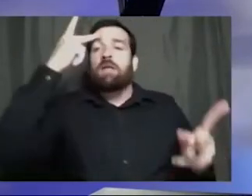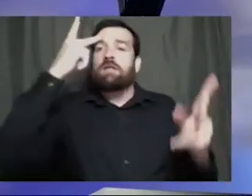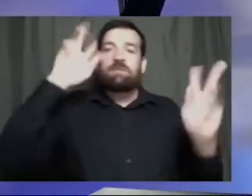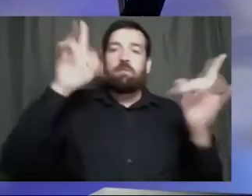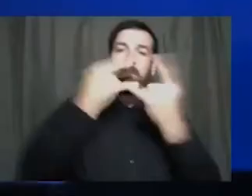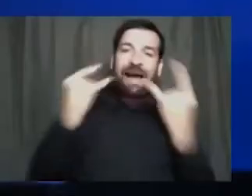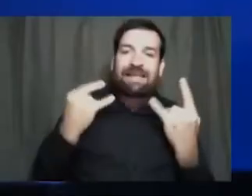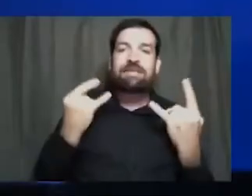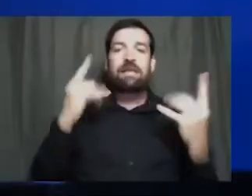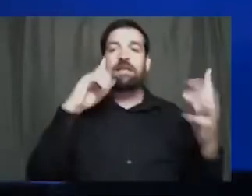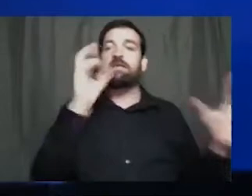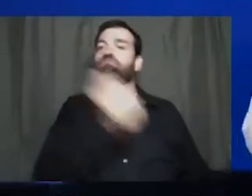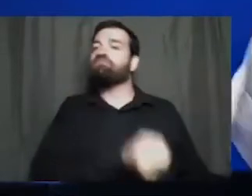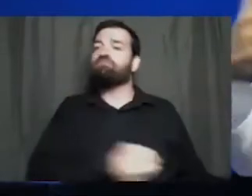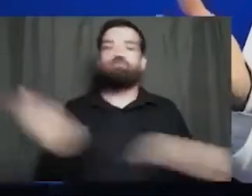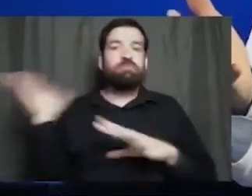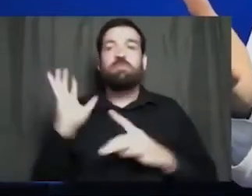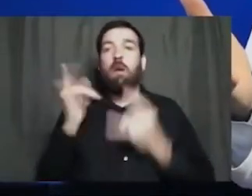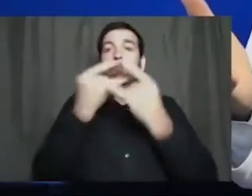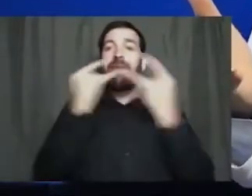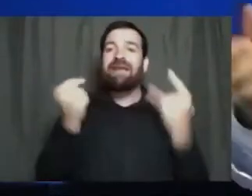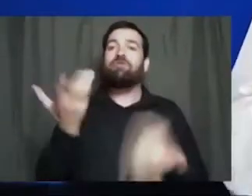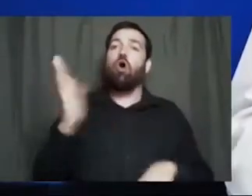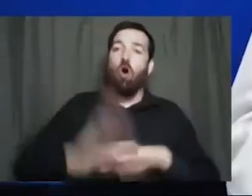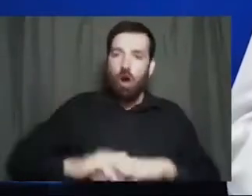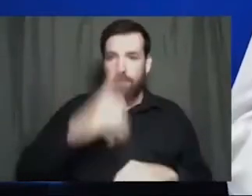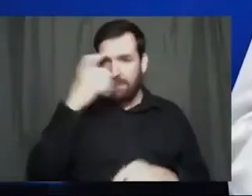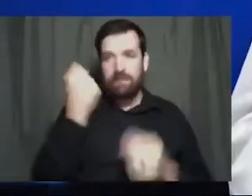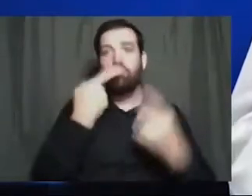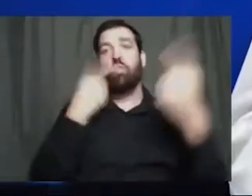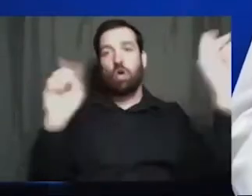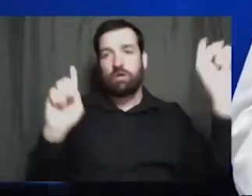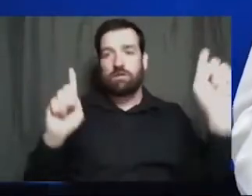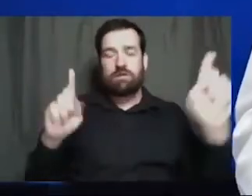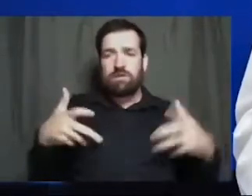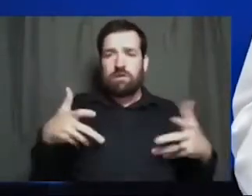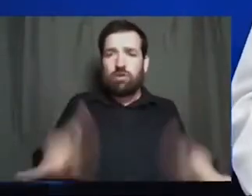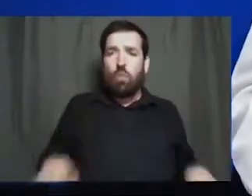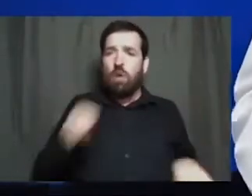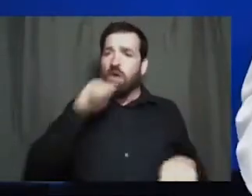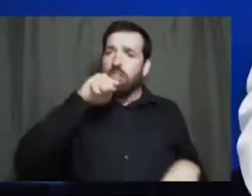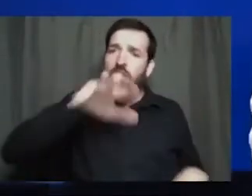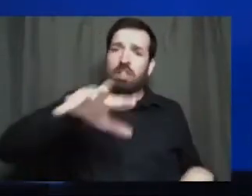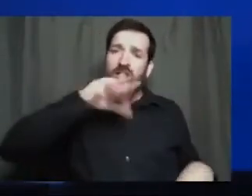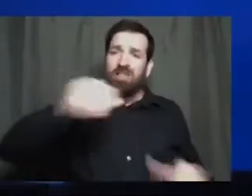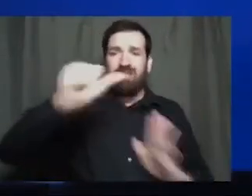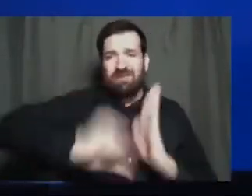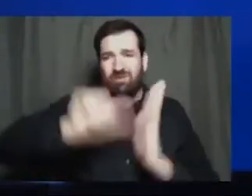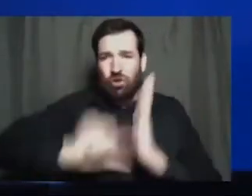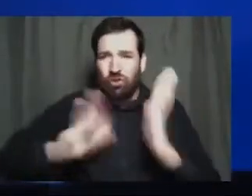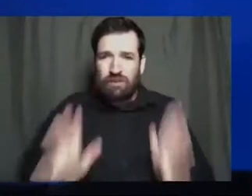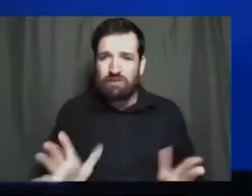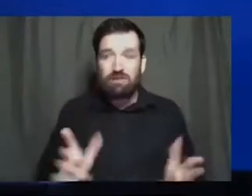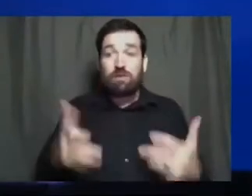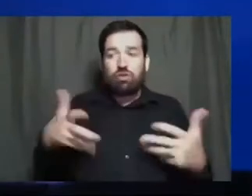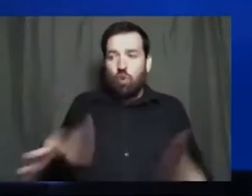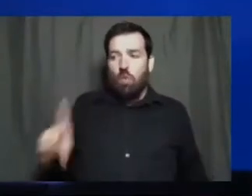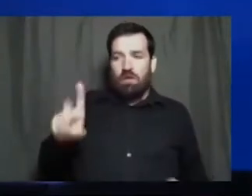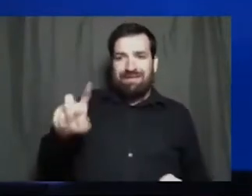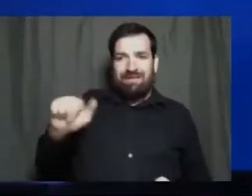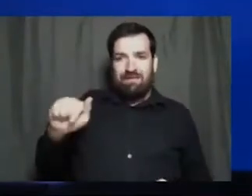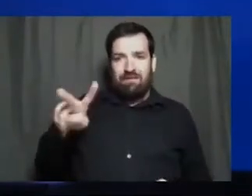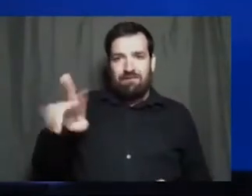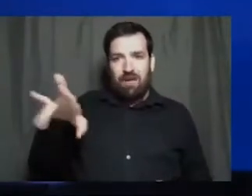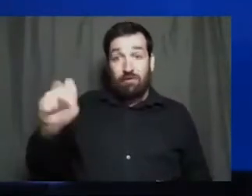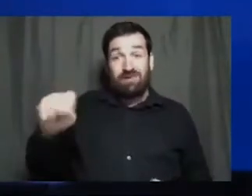on because it clearly works. You wouldn't want your surgeon breathing all over your wound. You don't want people breathing over a Delta virus, which only takes about 2 to 4 minutes